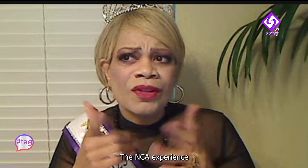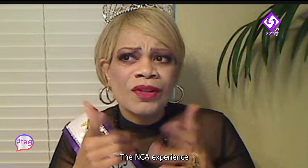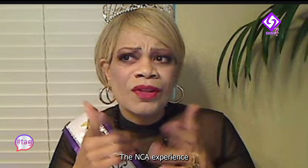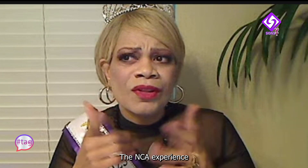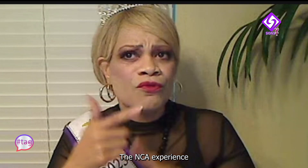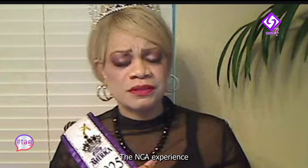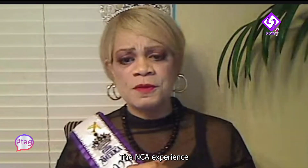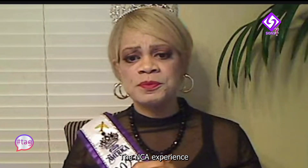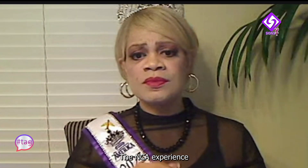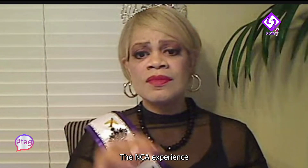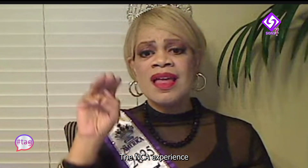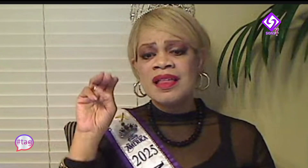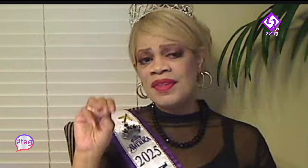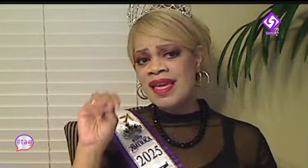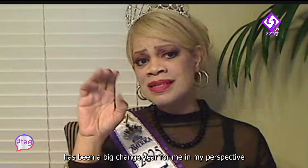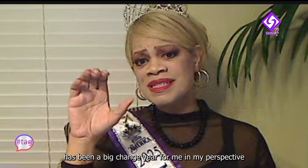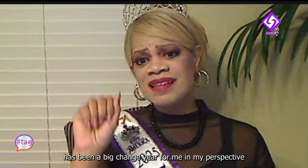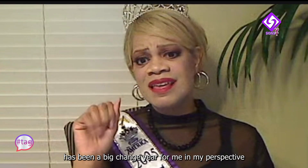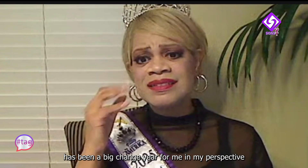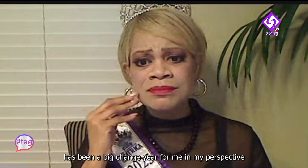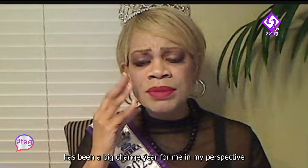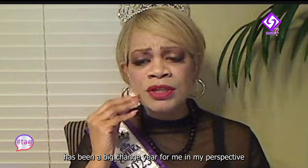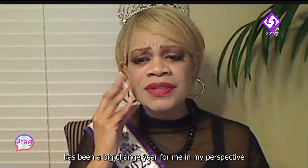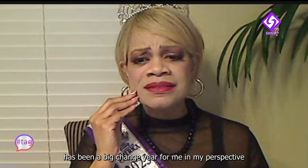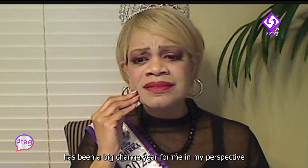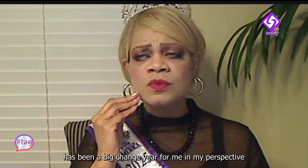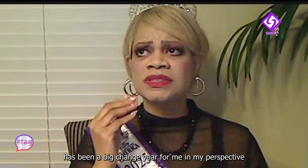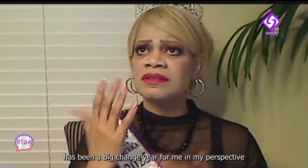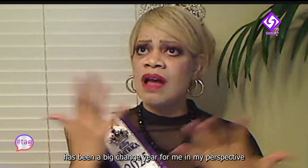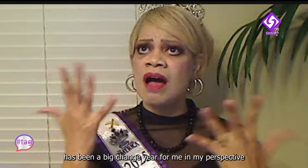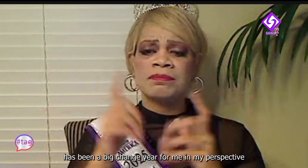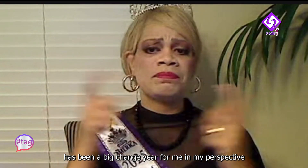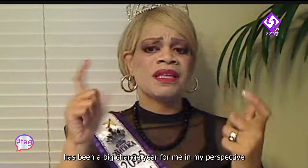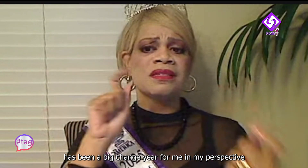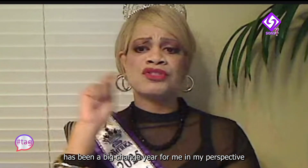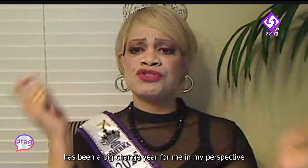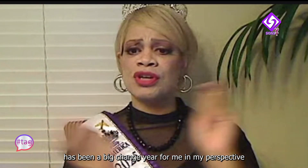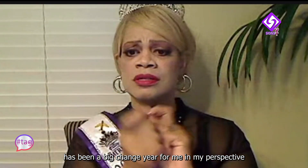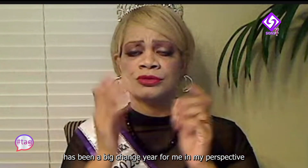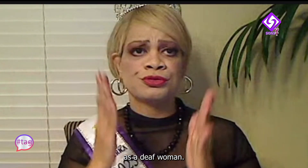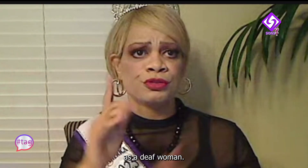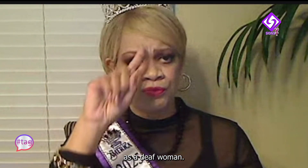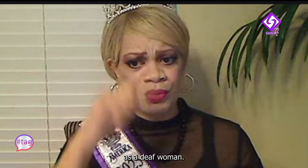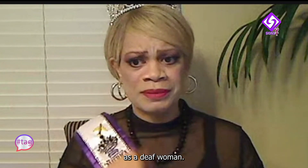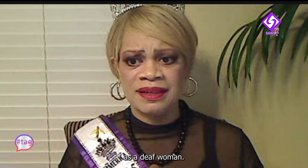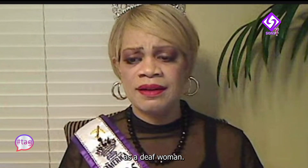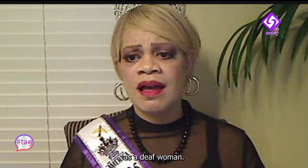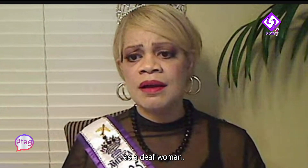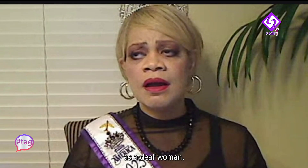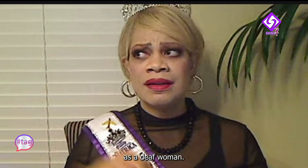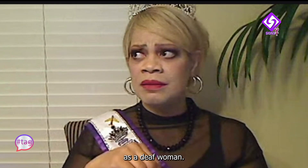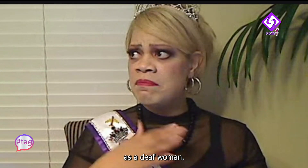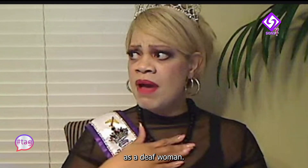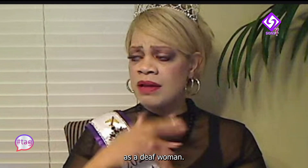The MCA experience has been a big changer for me in my perspective as a deaf